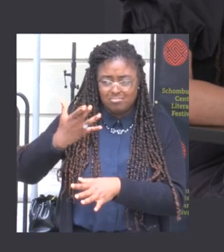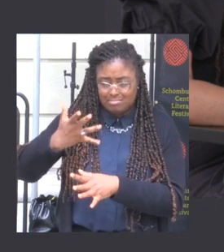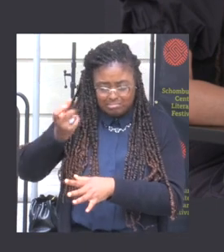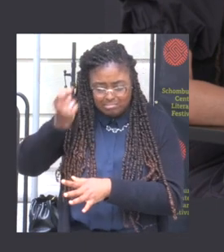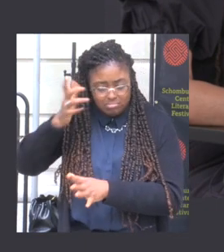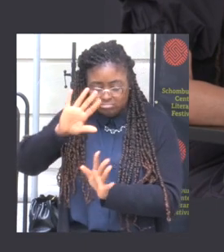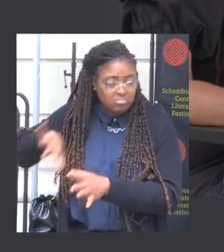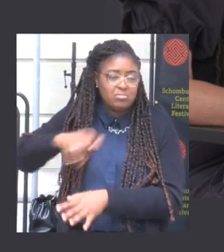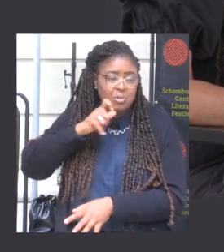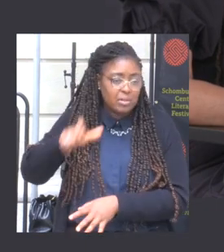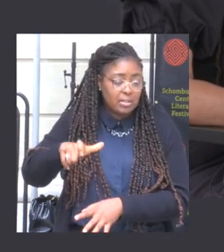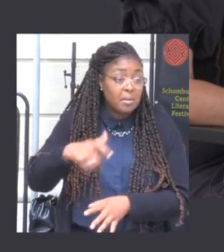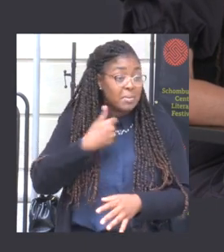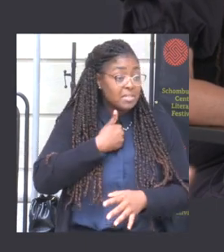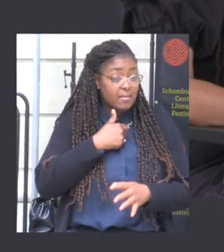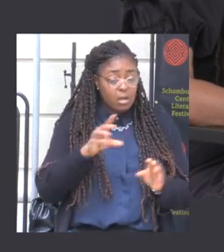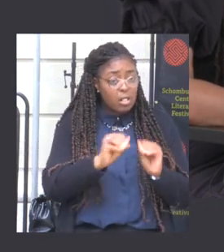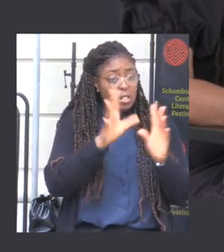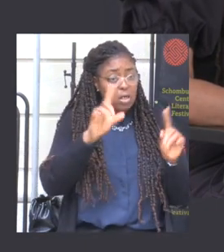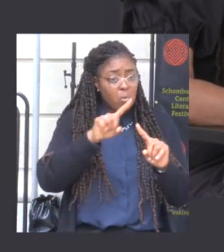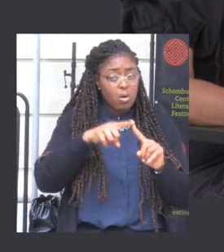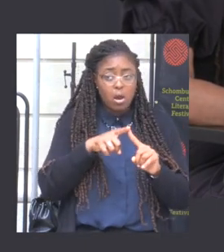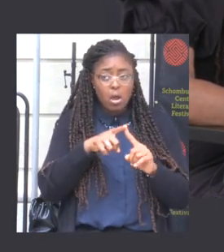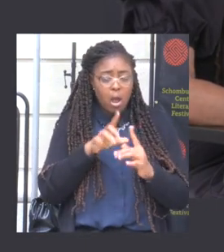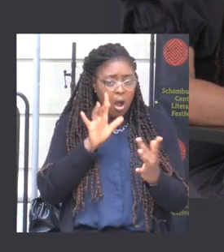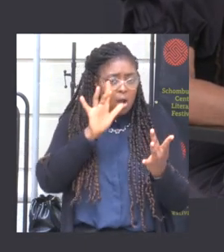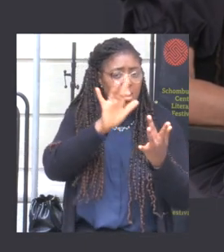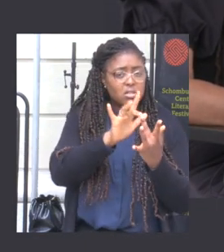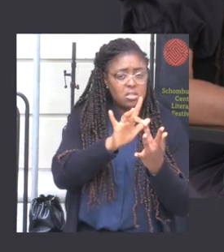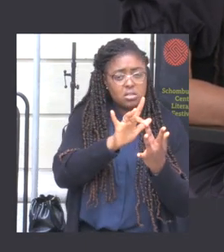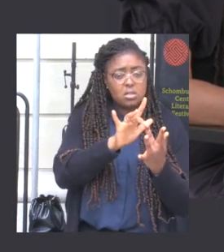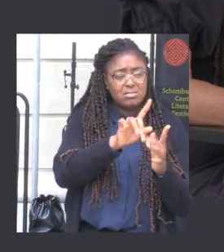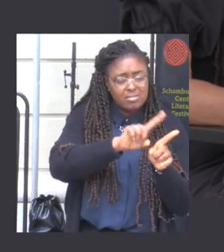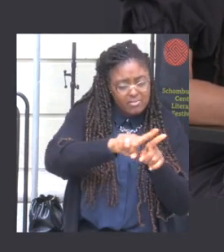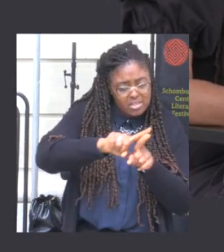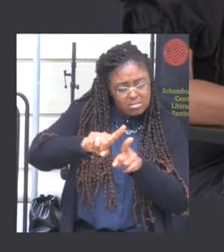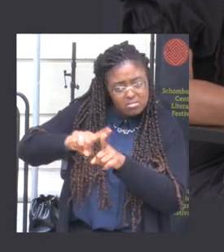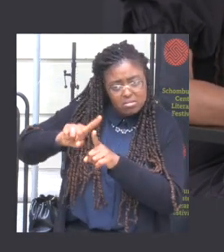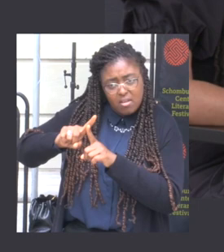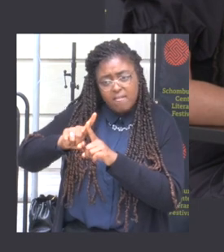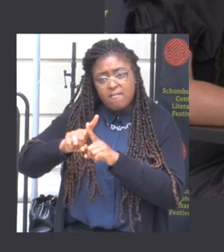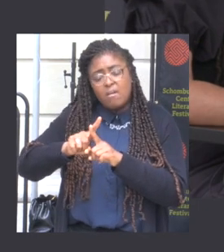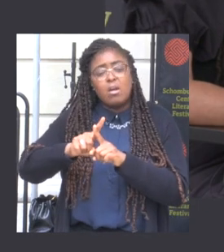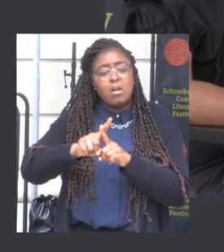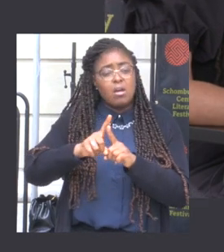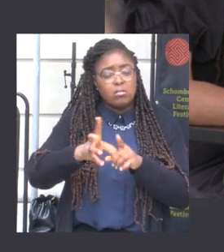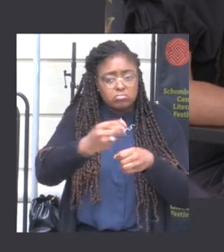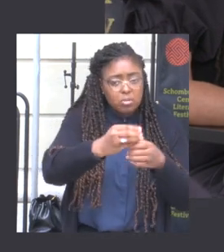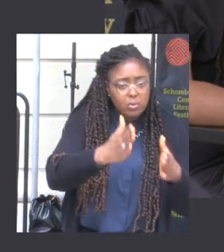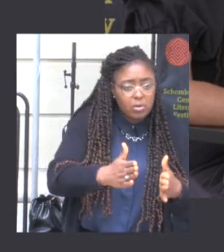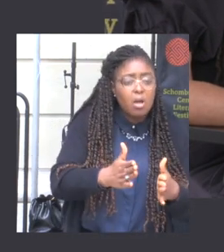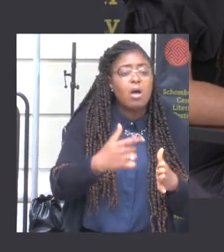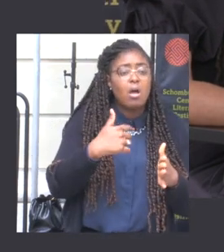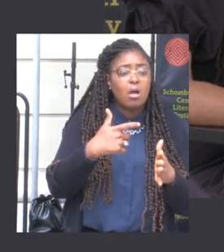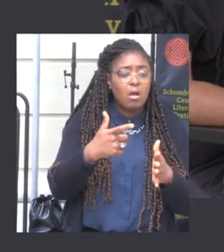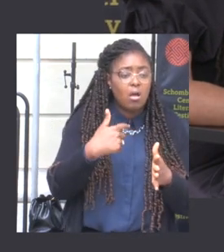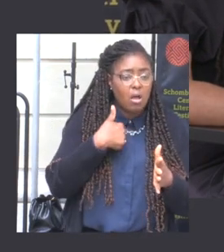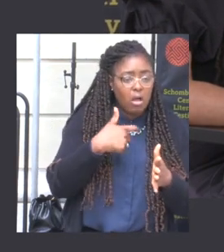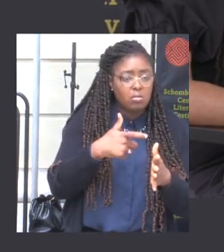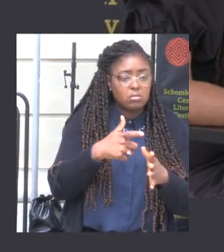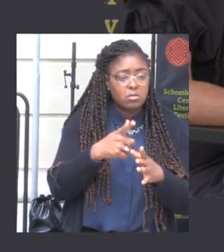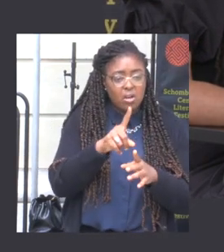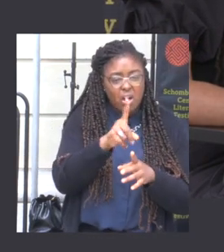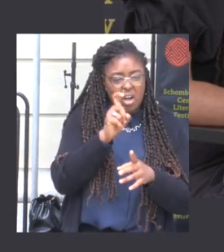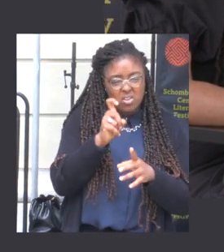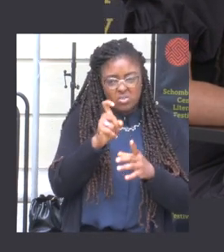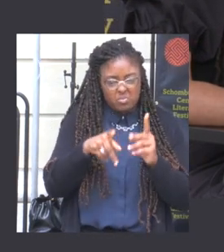was very clear when I reached out to the more than 100 contributors throughout the black diaspora, inviting them to be a part of this book. One,